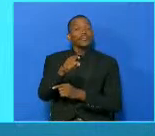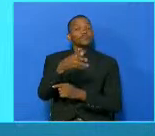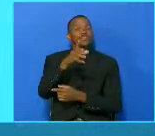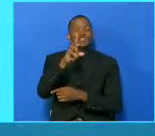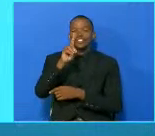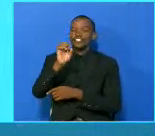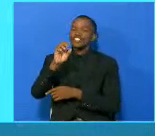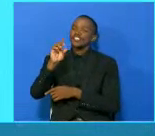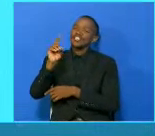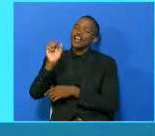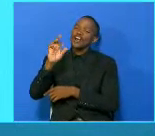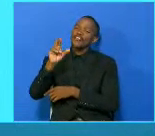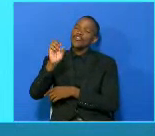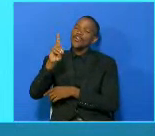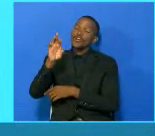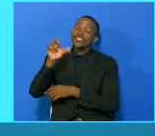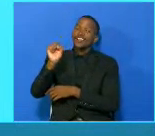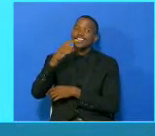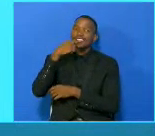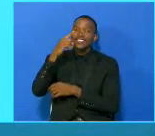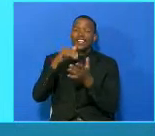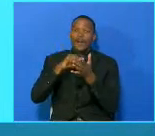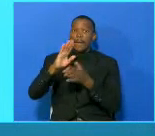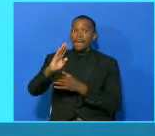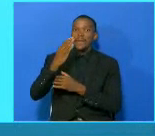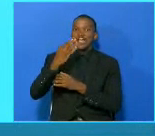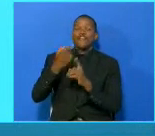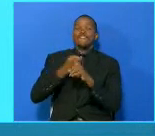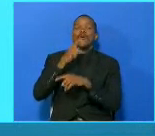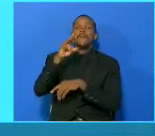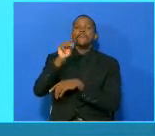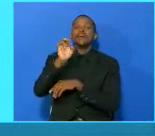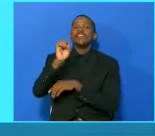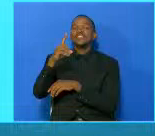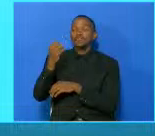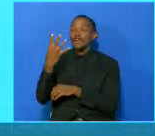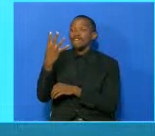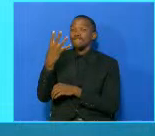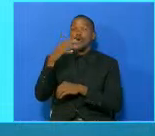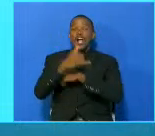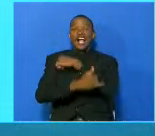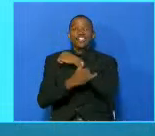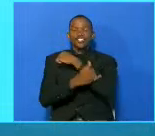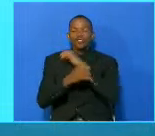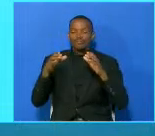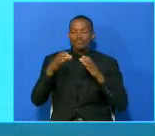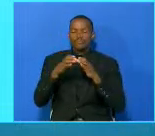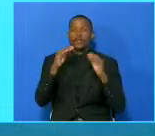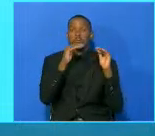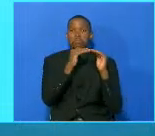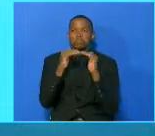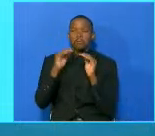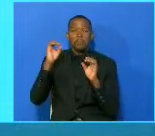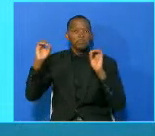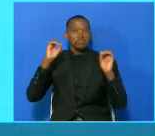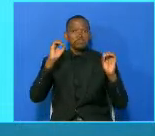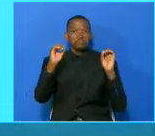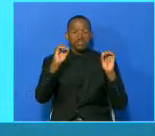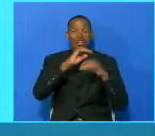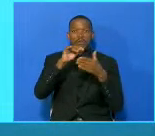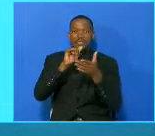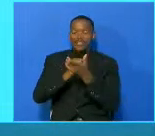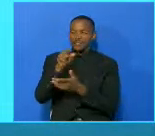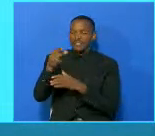Didier Gomez Darosam a re re jaaka ba buile kwa Madagascar Four Nations Tournament ka maleka lefela setlhopha mo metshamekong ya